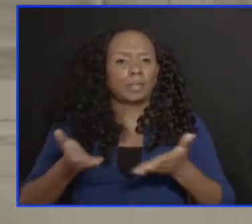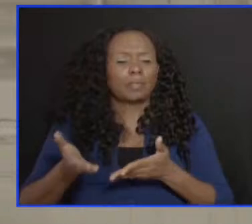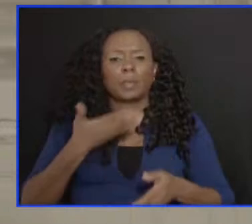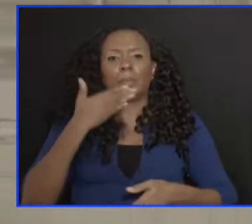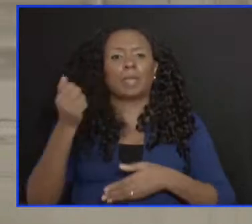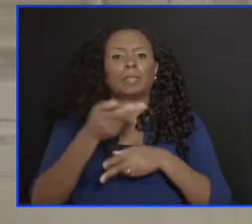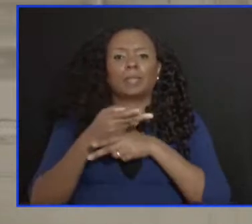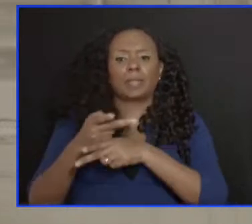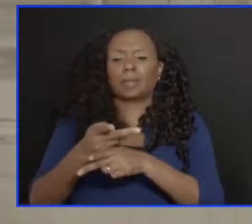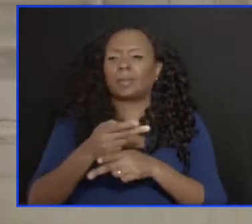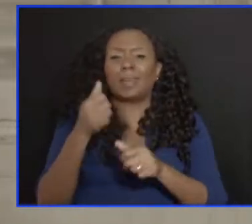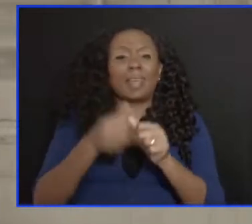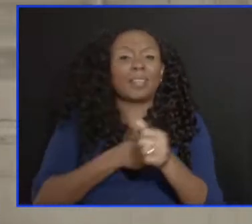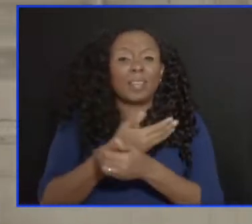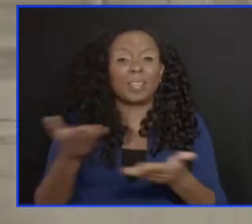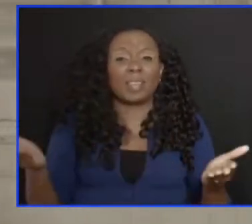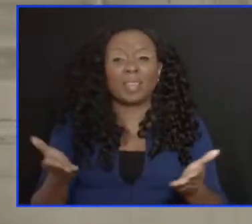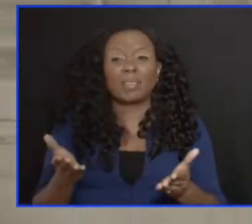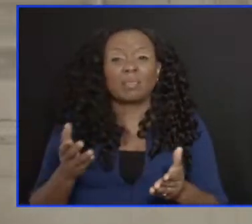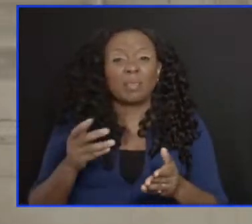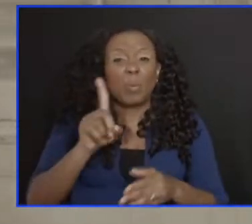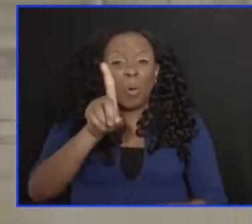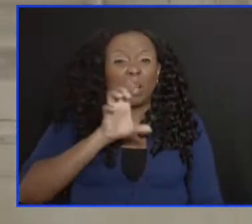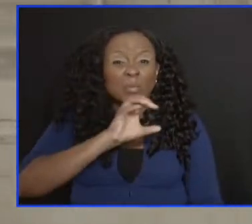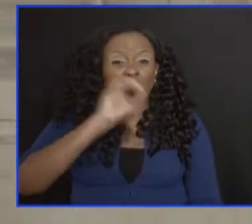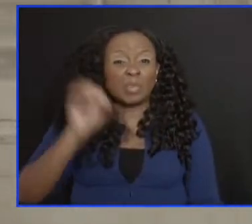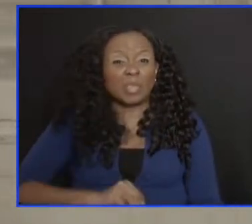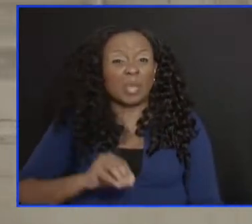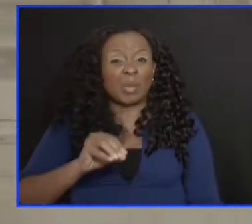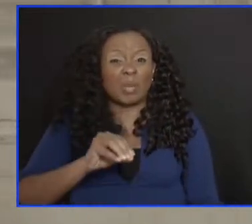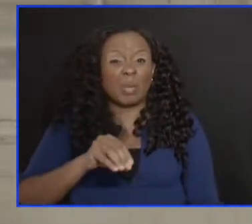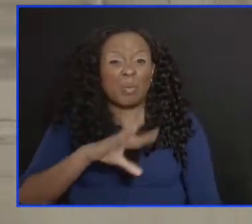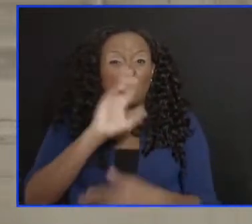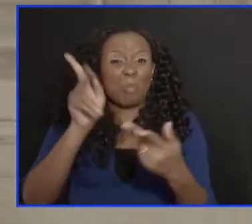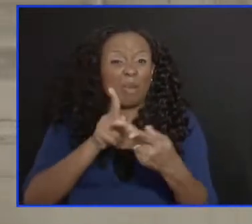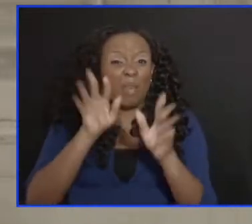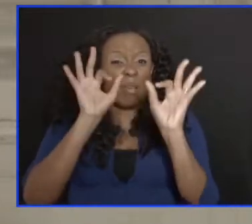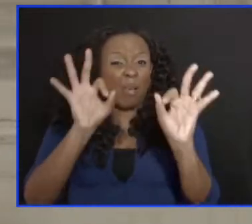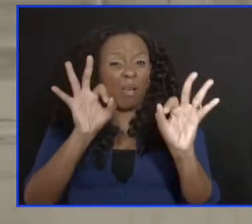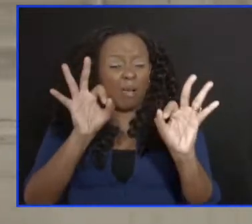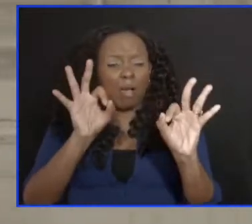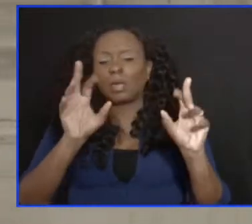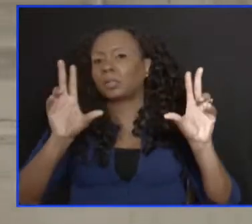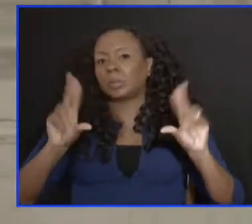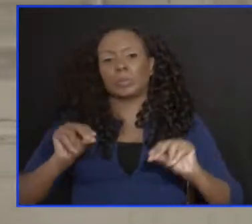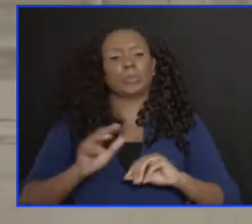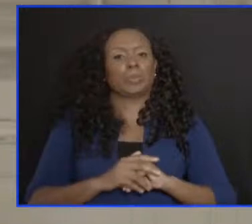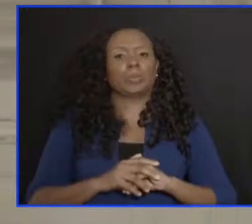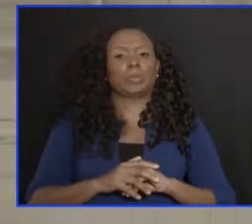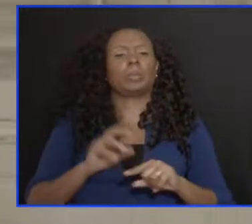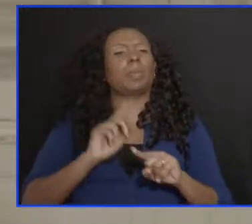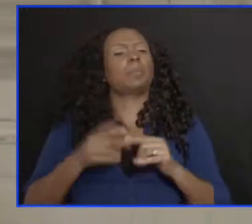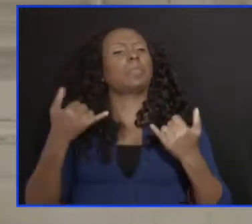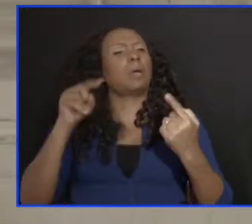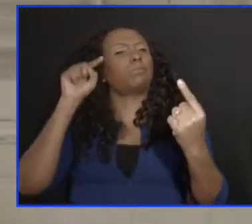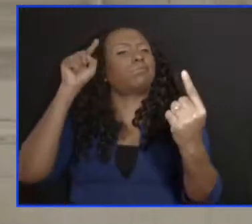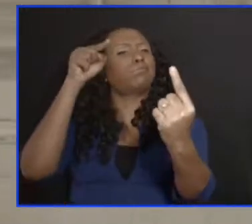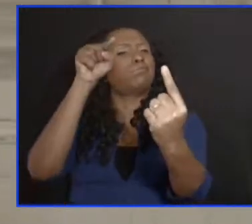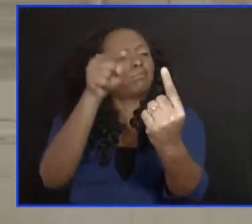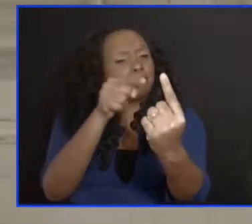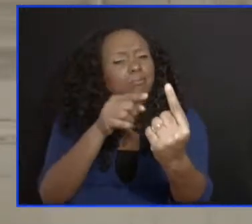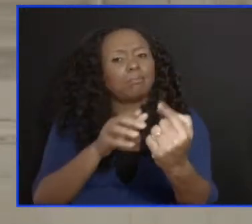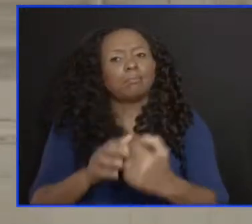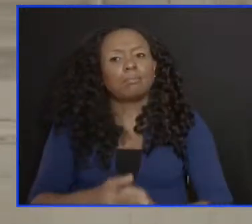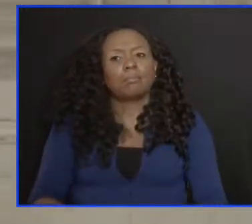that everything will never be perfect. But we have to aim for perfection. If you don't aim for the stars, then you're going to be in the